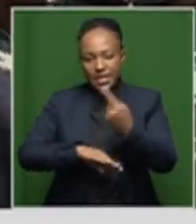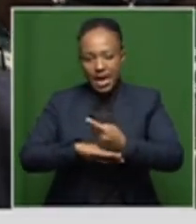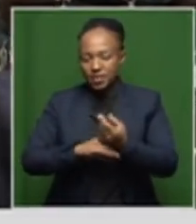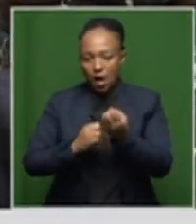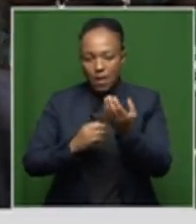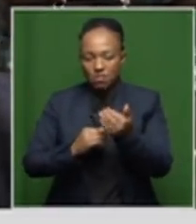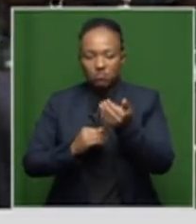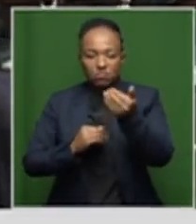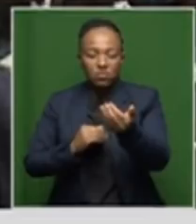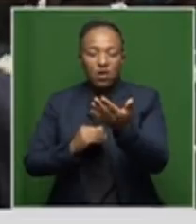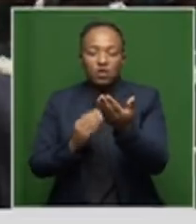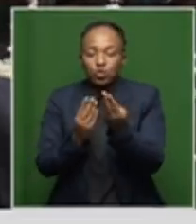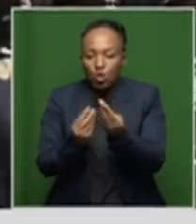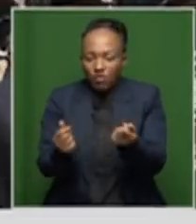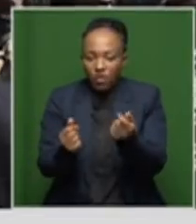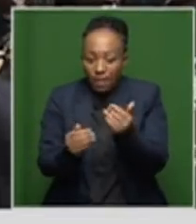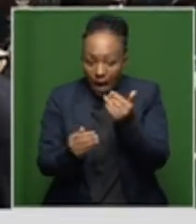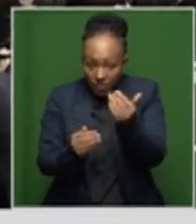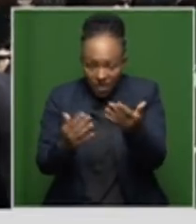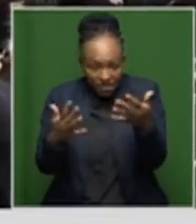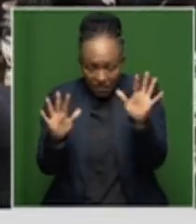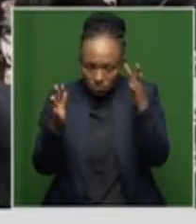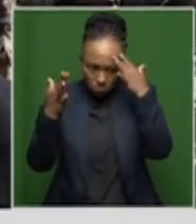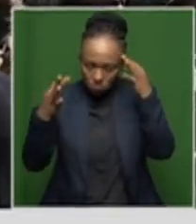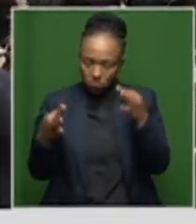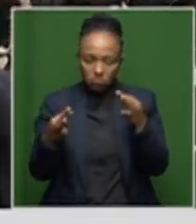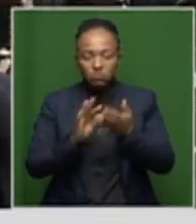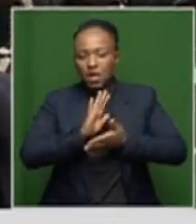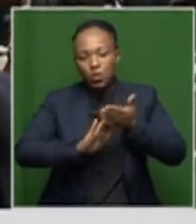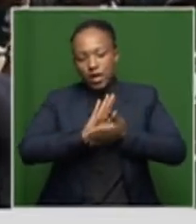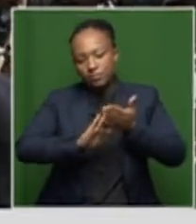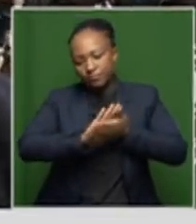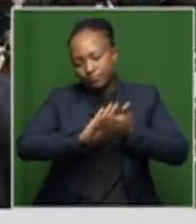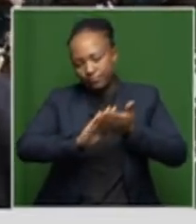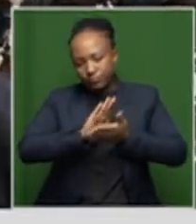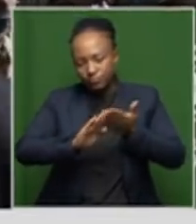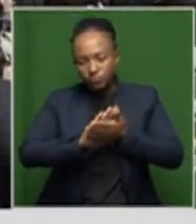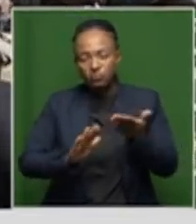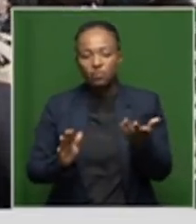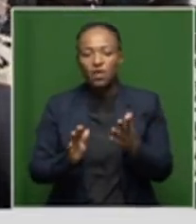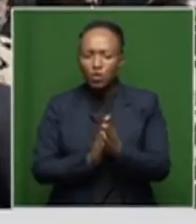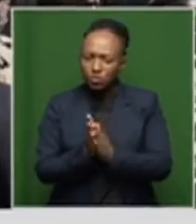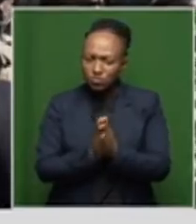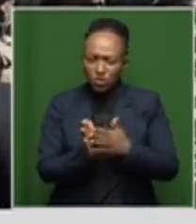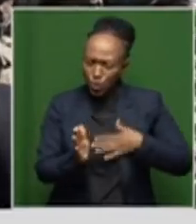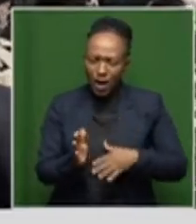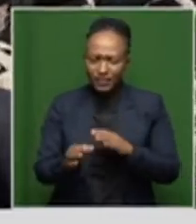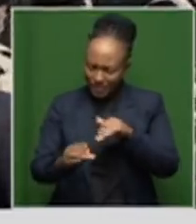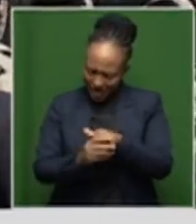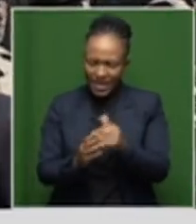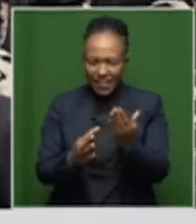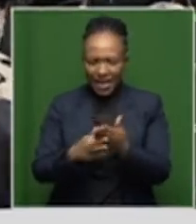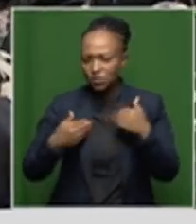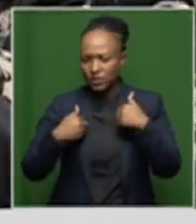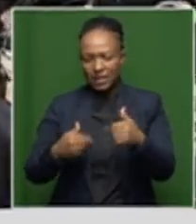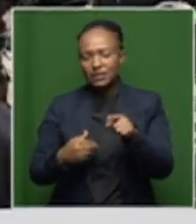to want to deal with that. And soon thereafter, once we have that decision, we're able to get to the merits. We're eager to get to the merits, and we're hoping